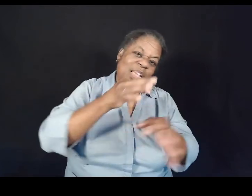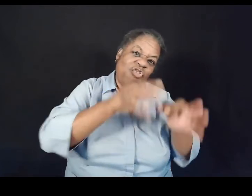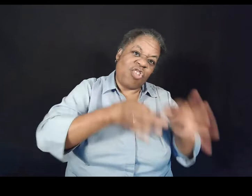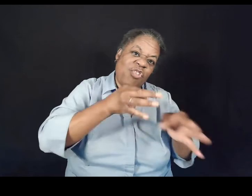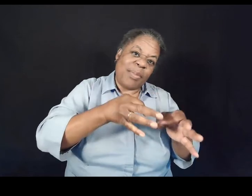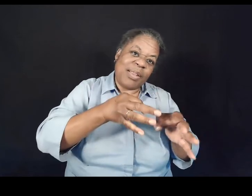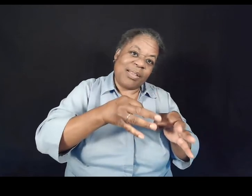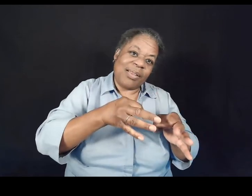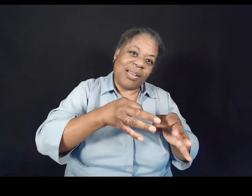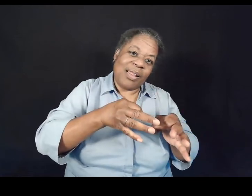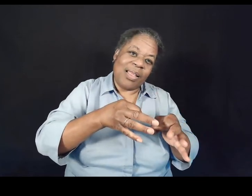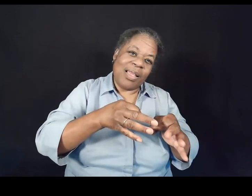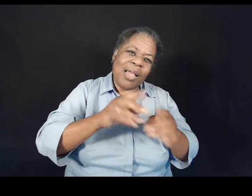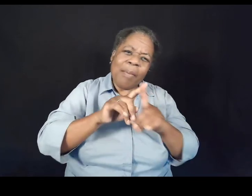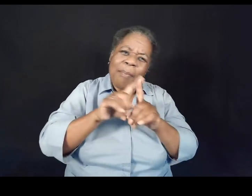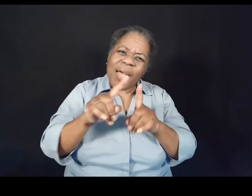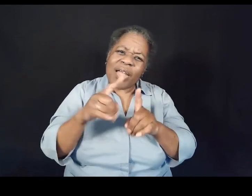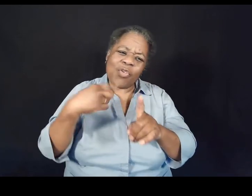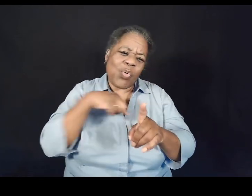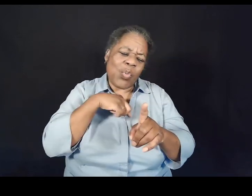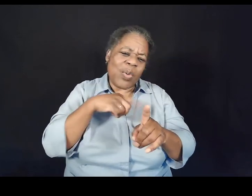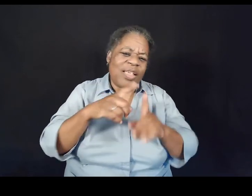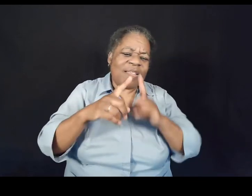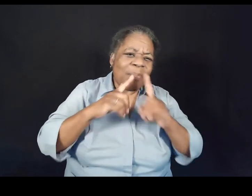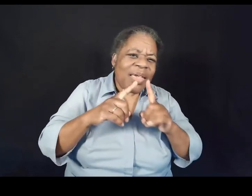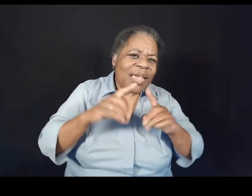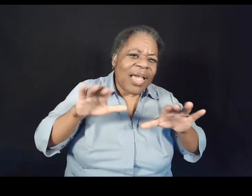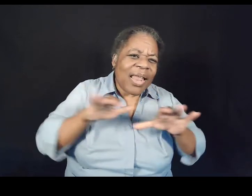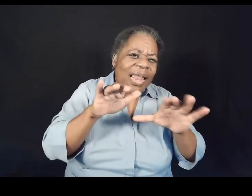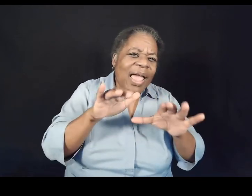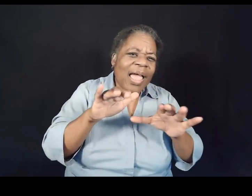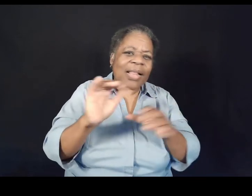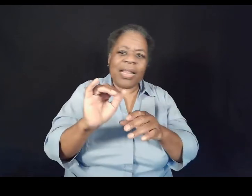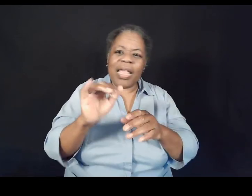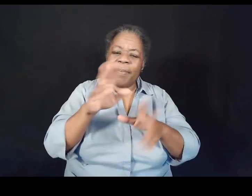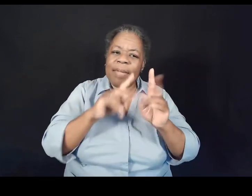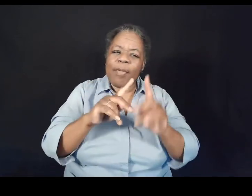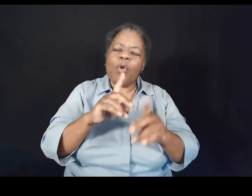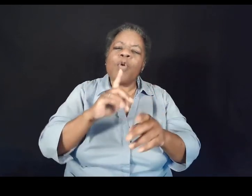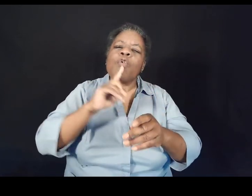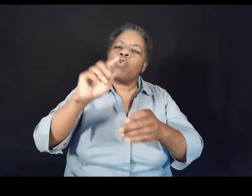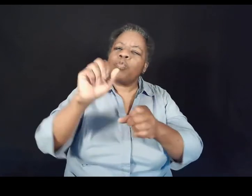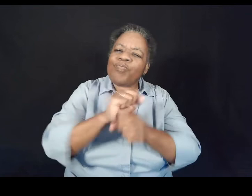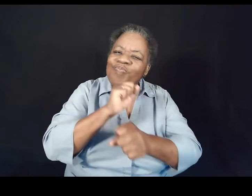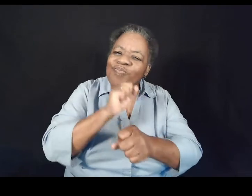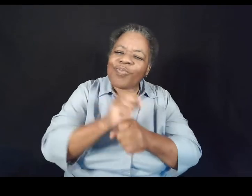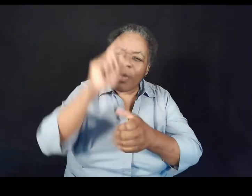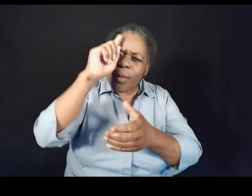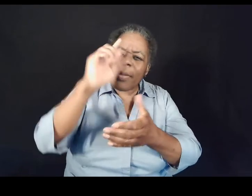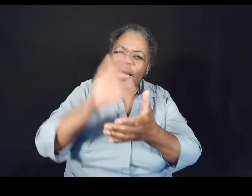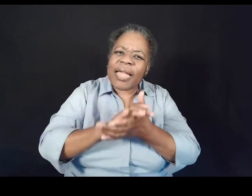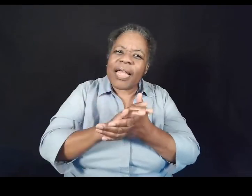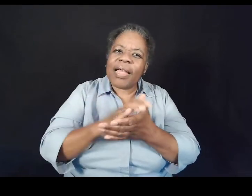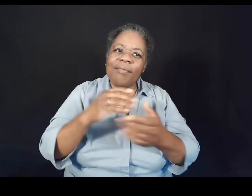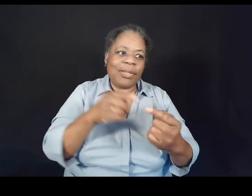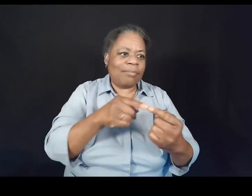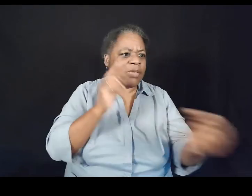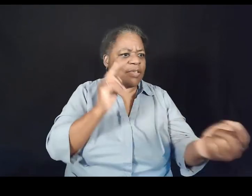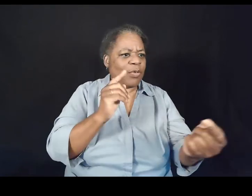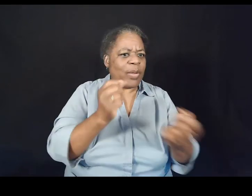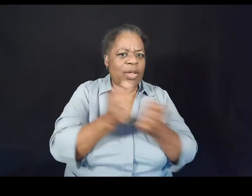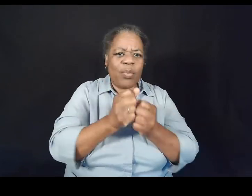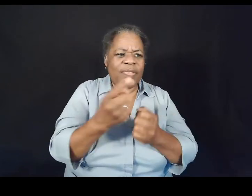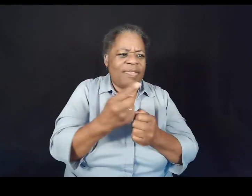But do we speak and act like people who really believe that? When we disagree with someone over theology